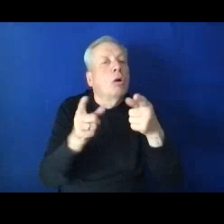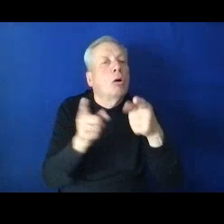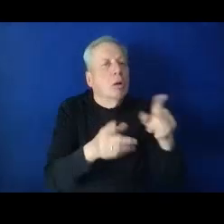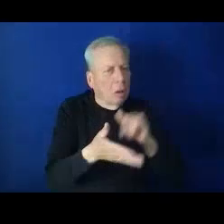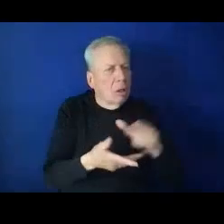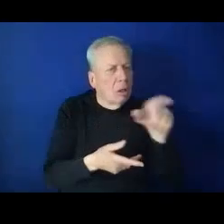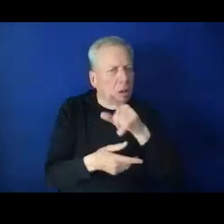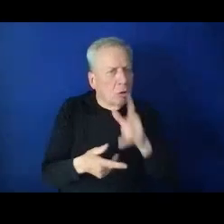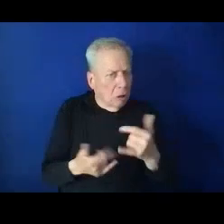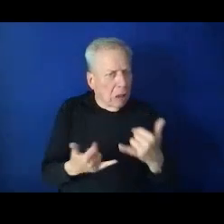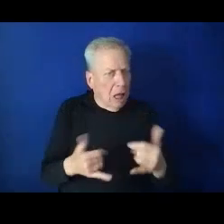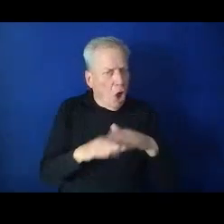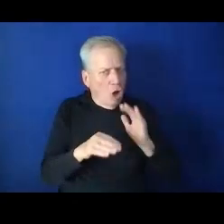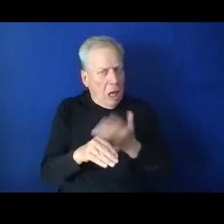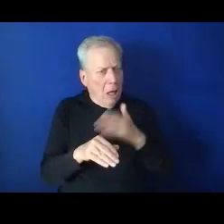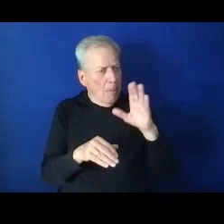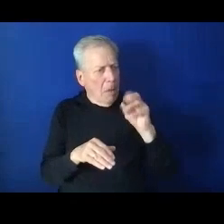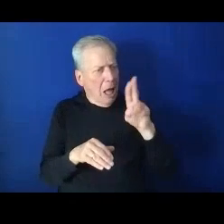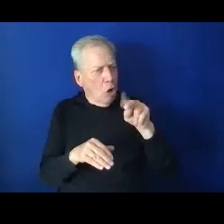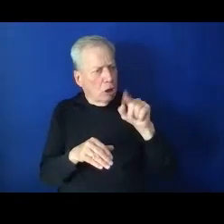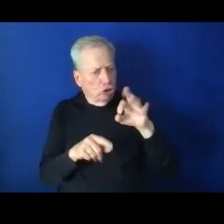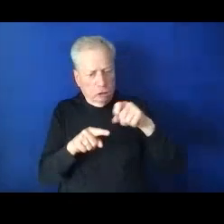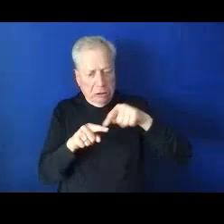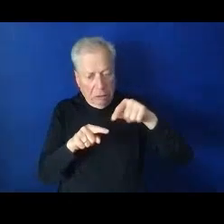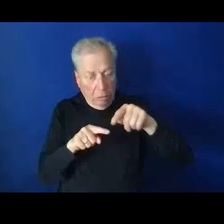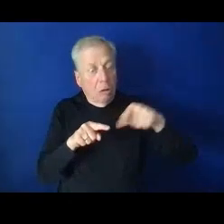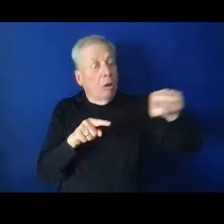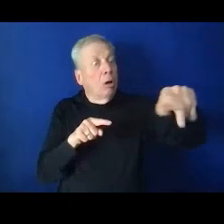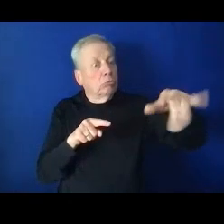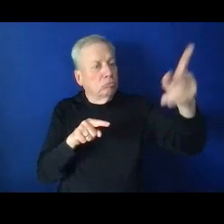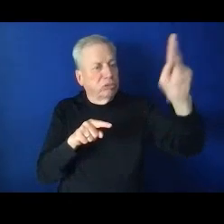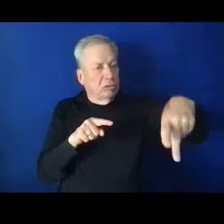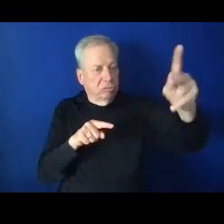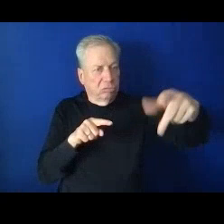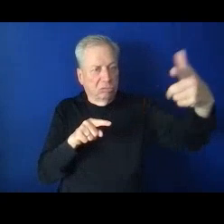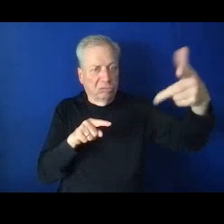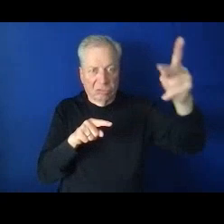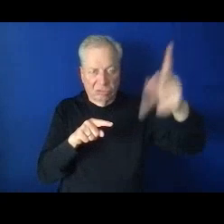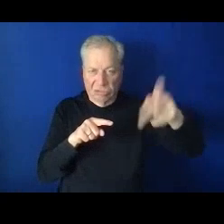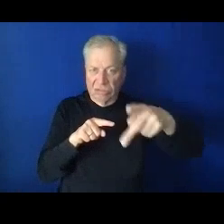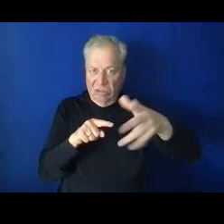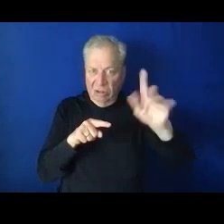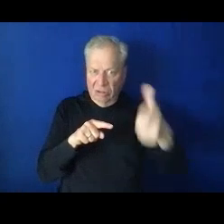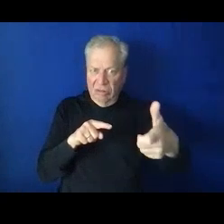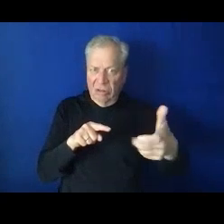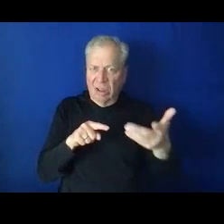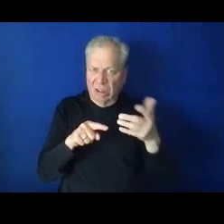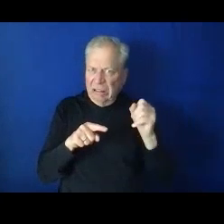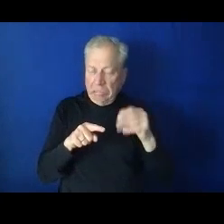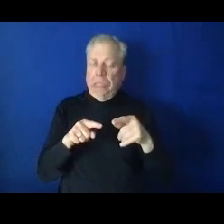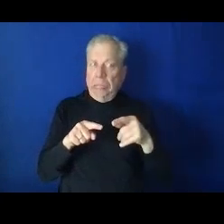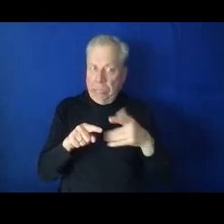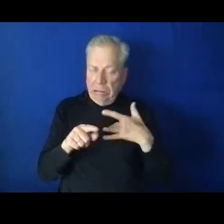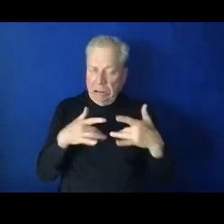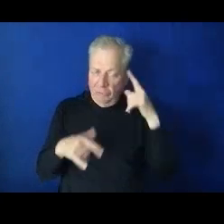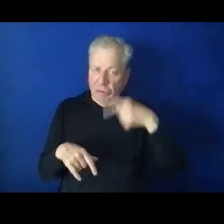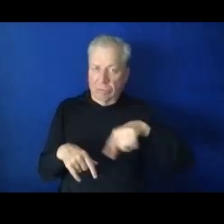on our boundary. So those wolves leave the park, they get harvested immediately as they cross over into the boundary. And so that's a big concern for us.